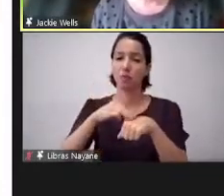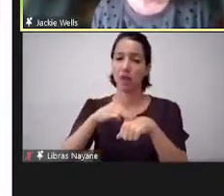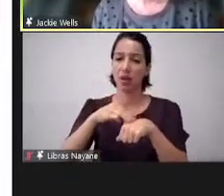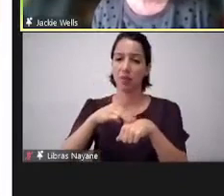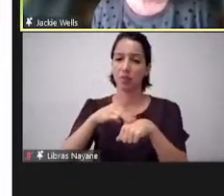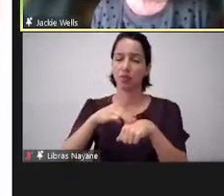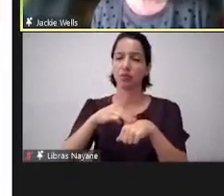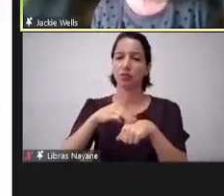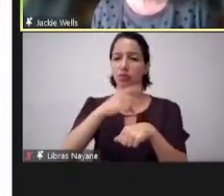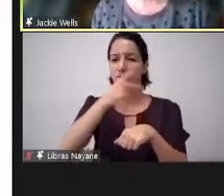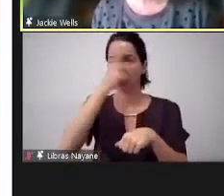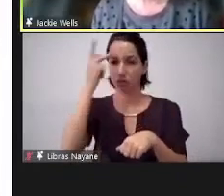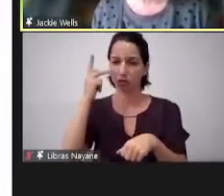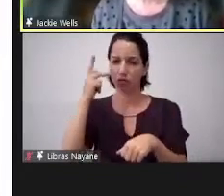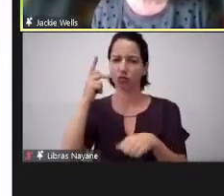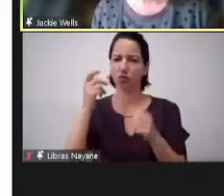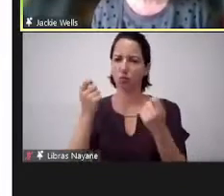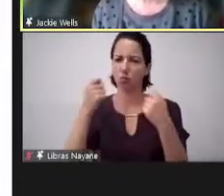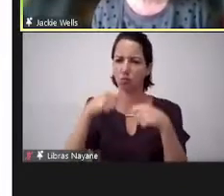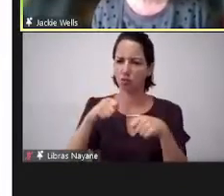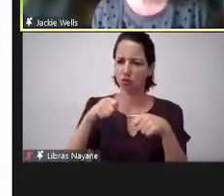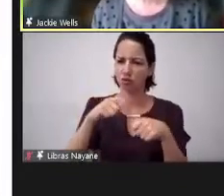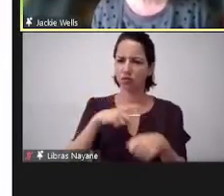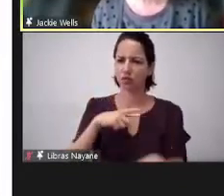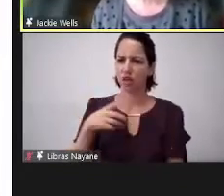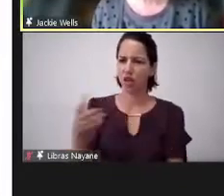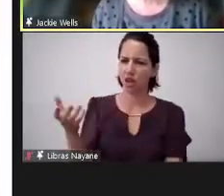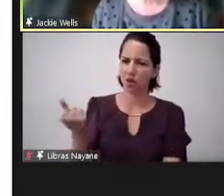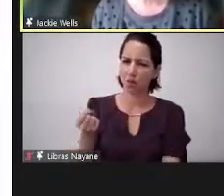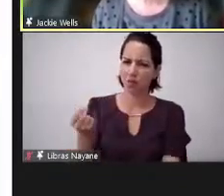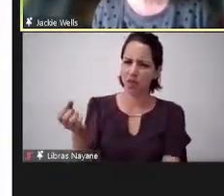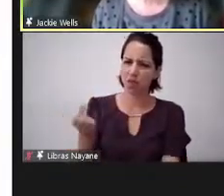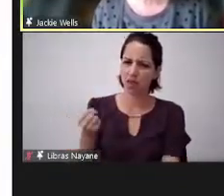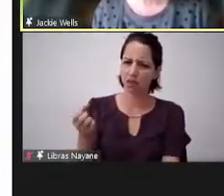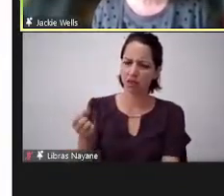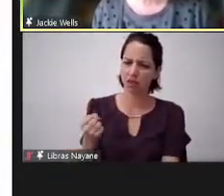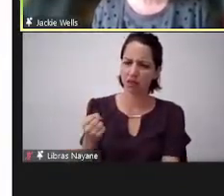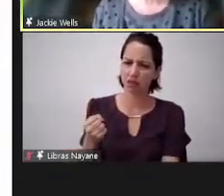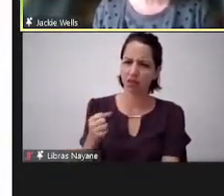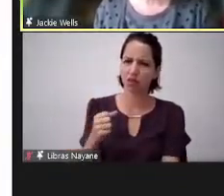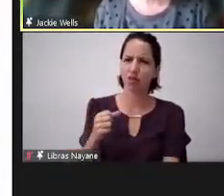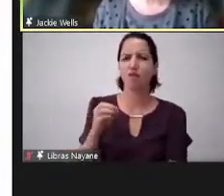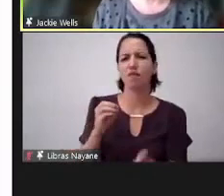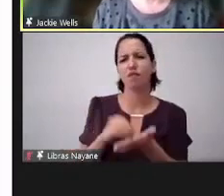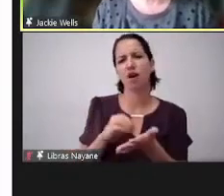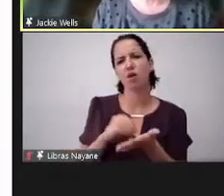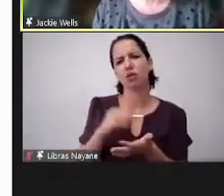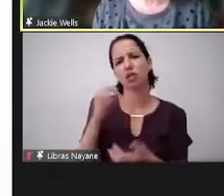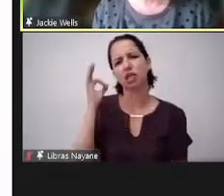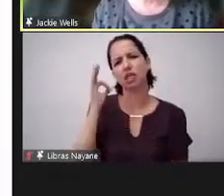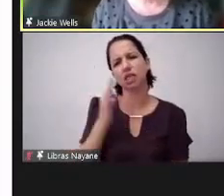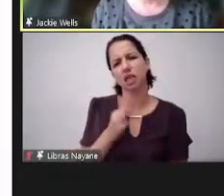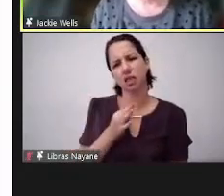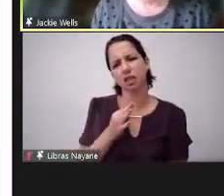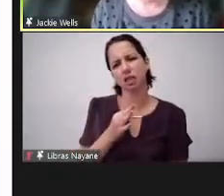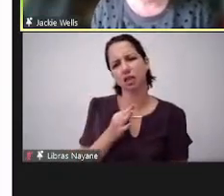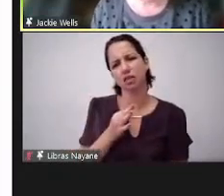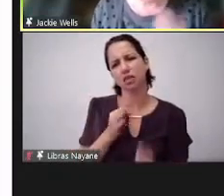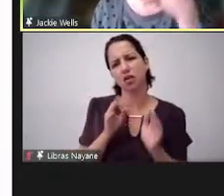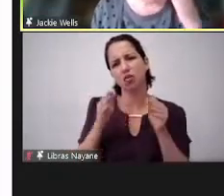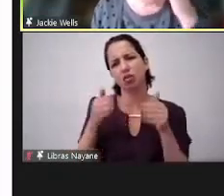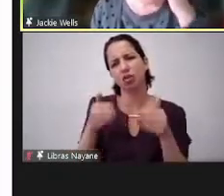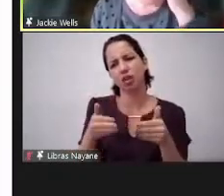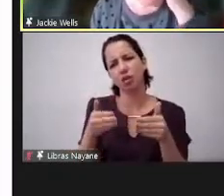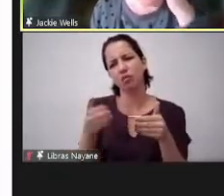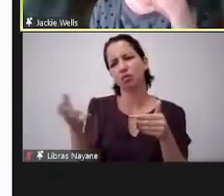schemes are faced with quite considerable uncertainty about the tax relief they'll receive and the tax that they may have